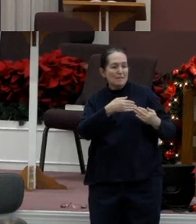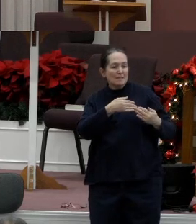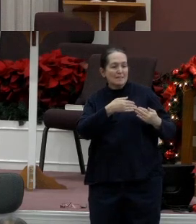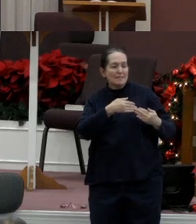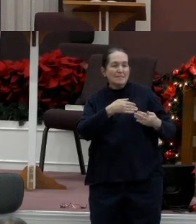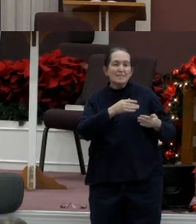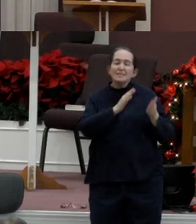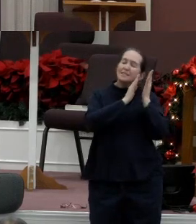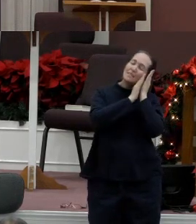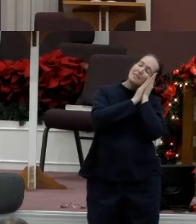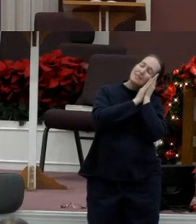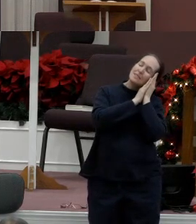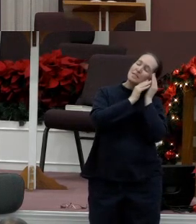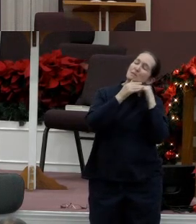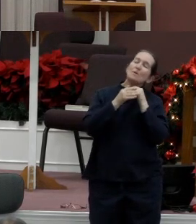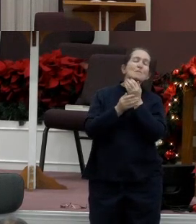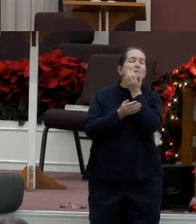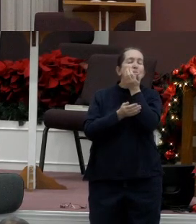manger.